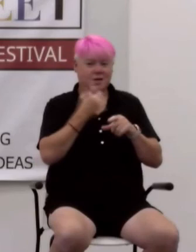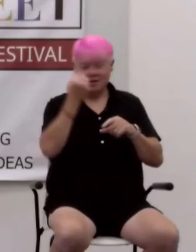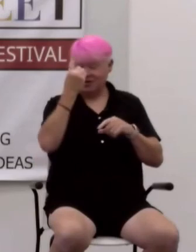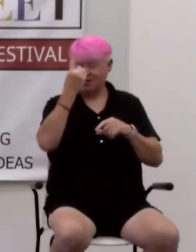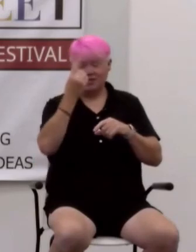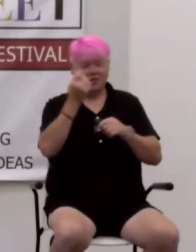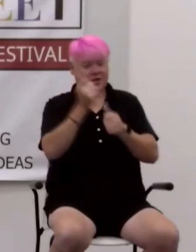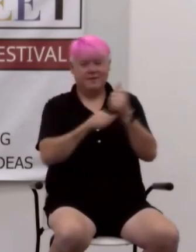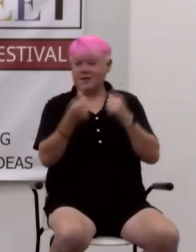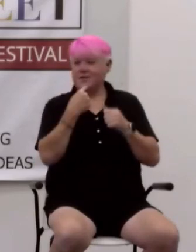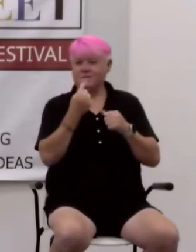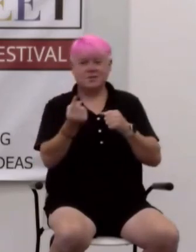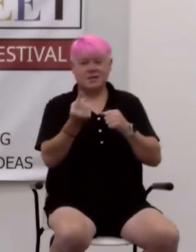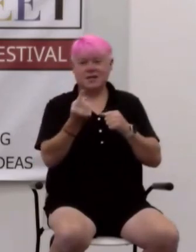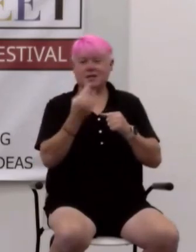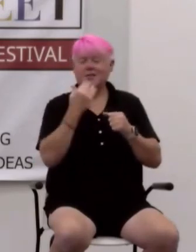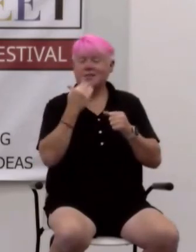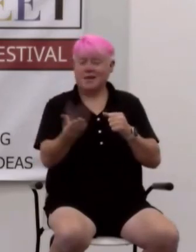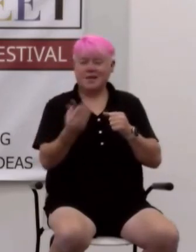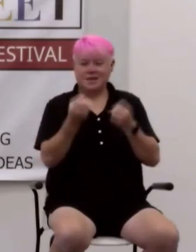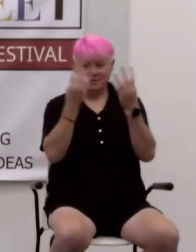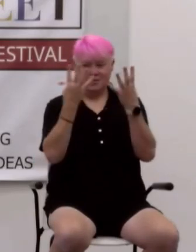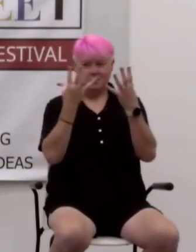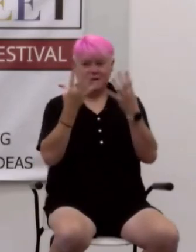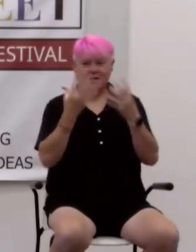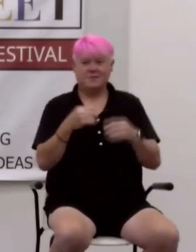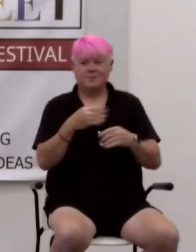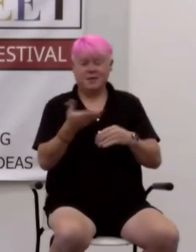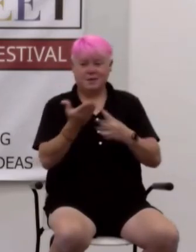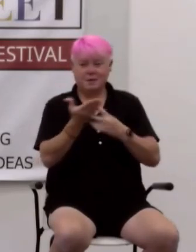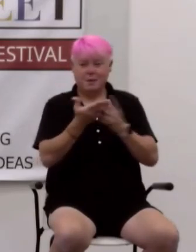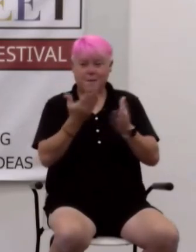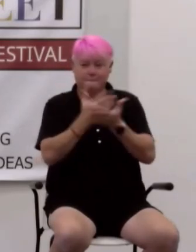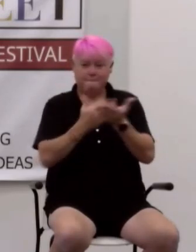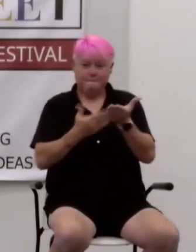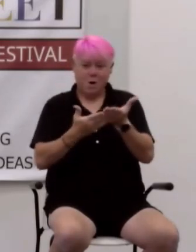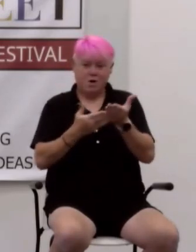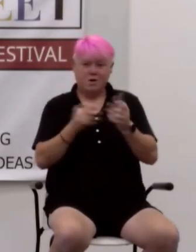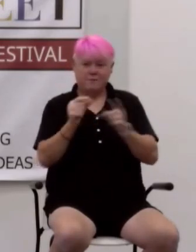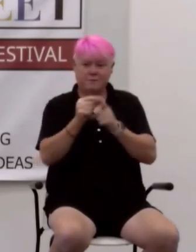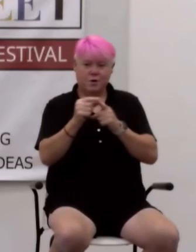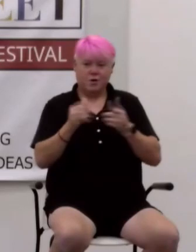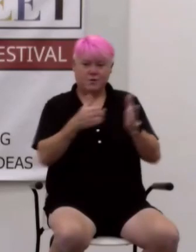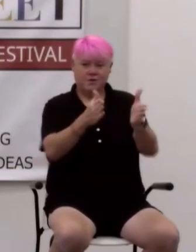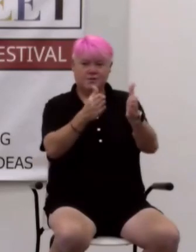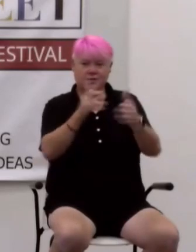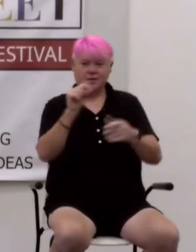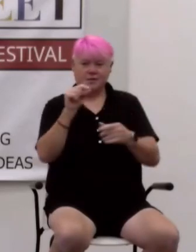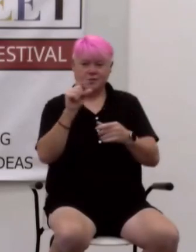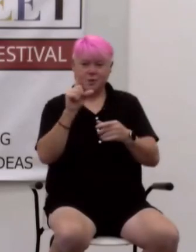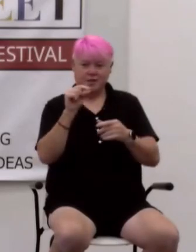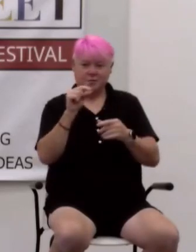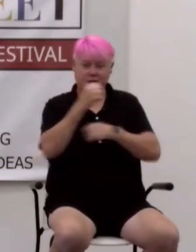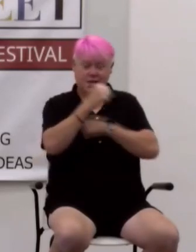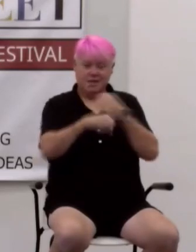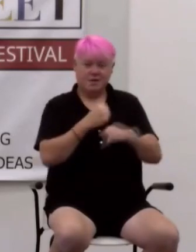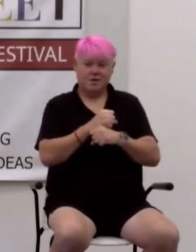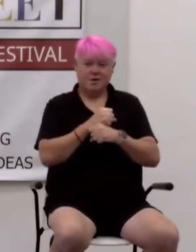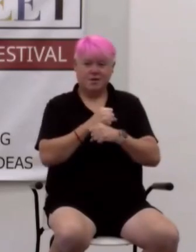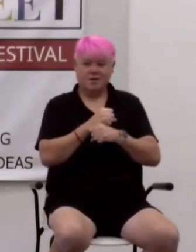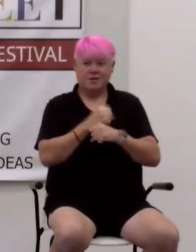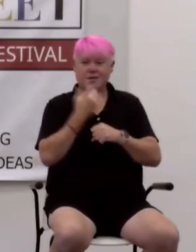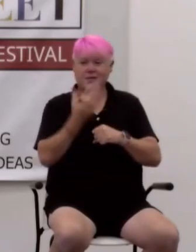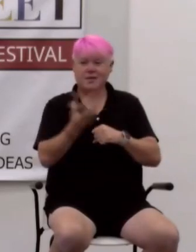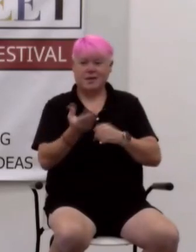you were saying. And we thank you so much for being part of Word on the Street in this 2020 year. Thank you so much